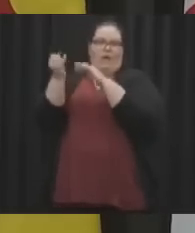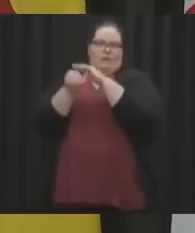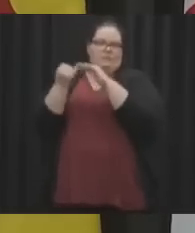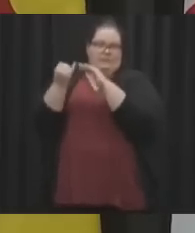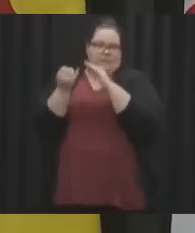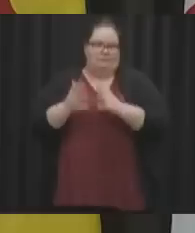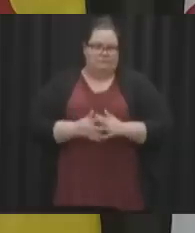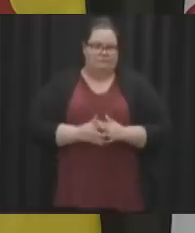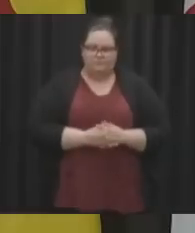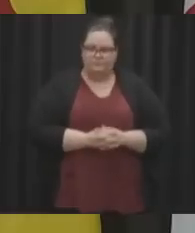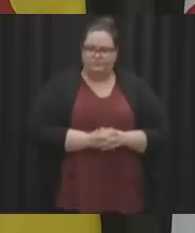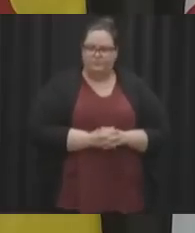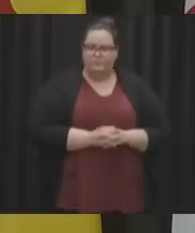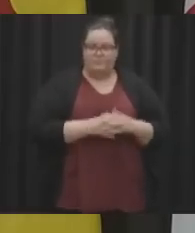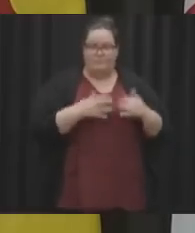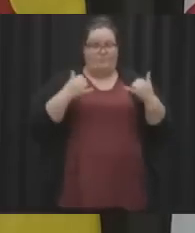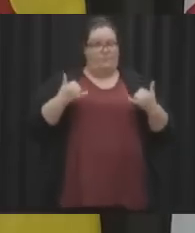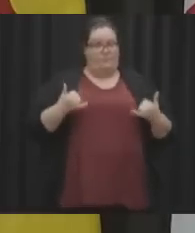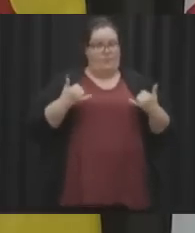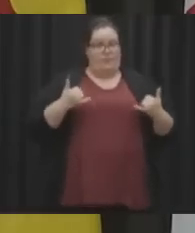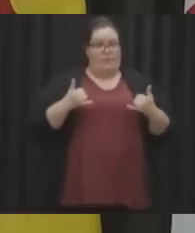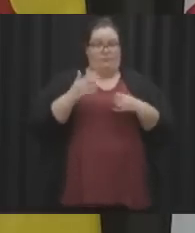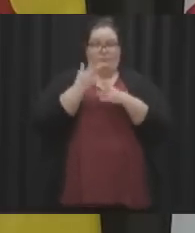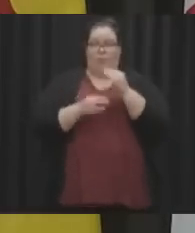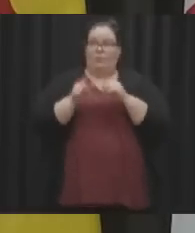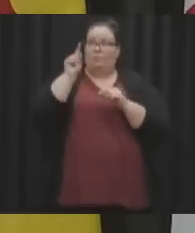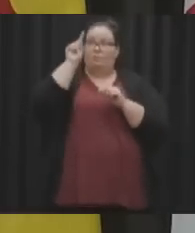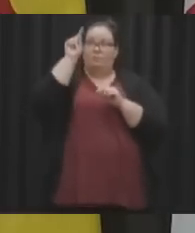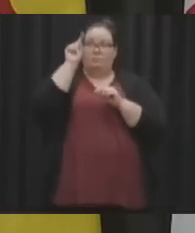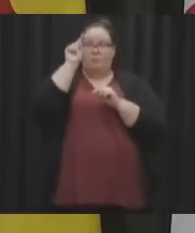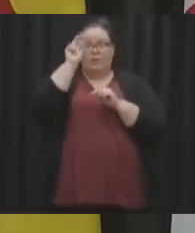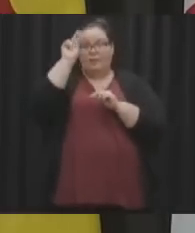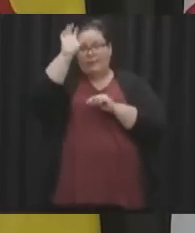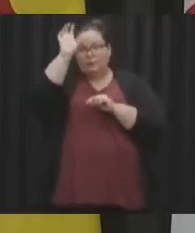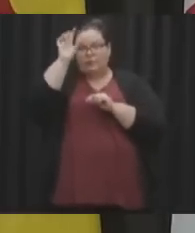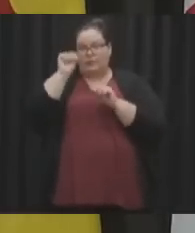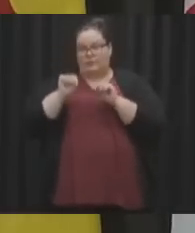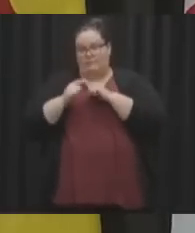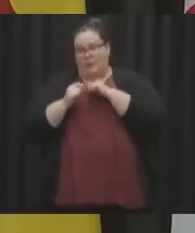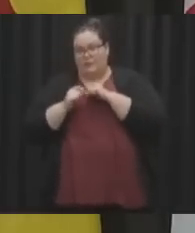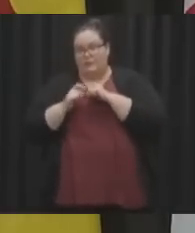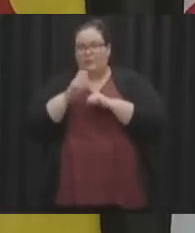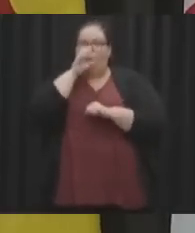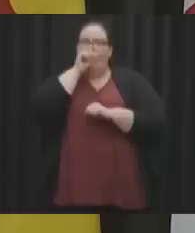and travel to get your hair done does not constitute essential service. So we know